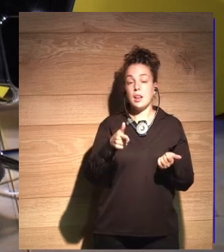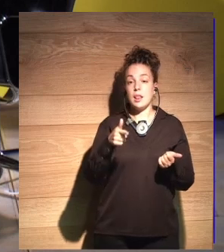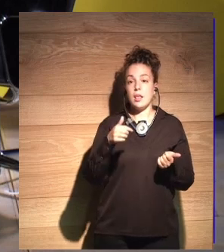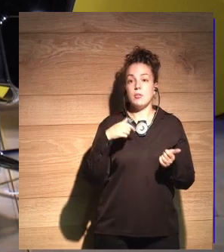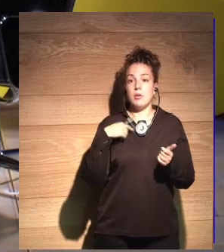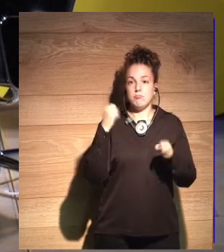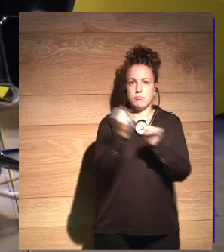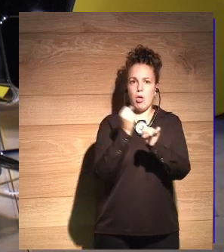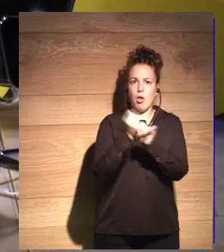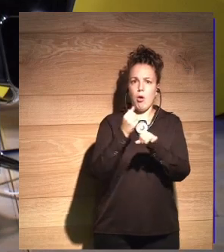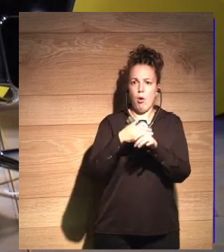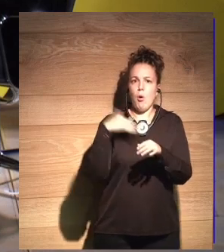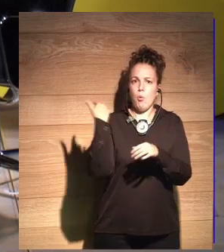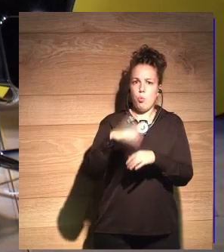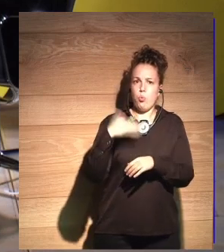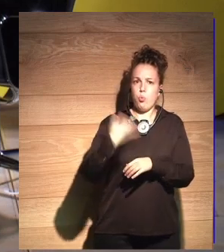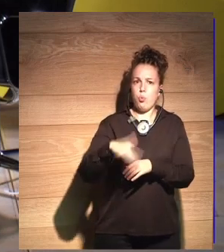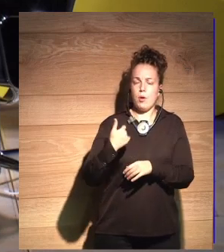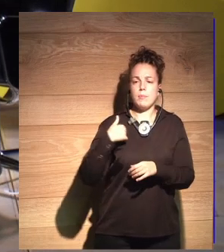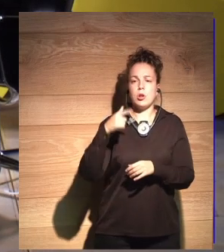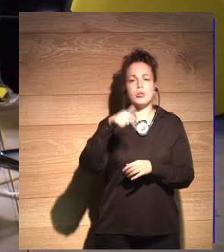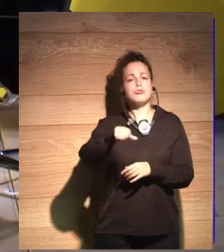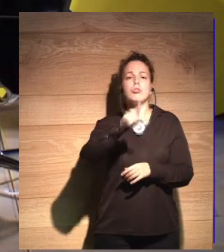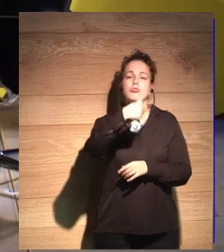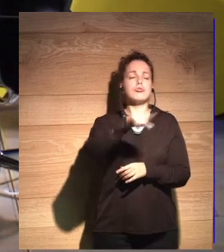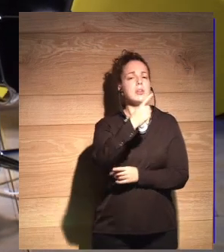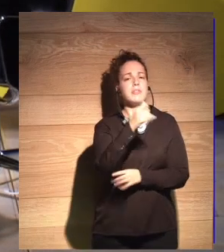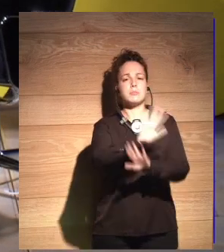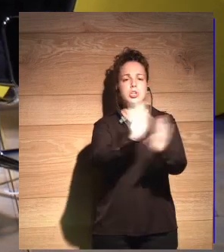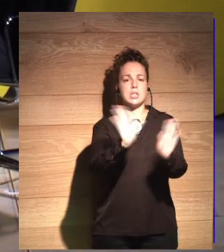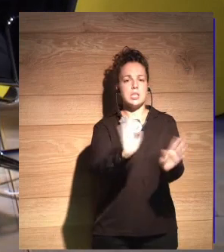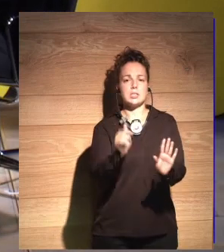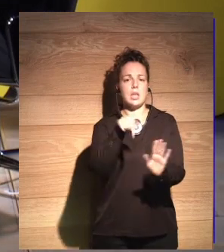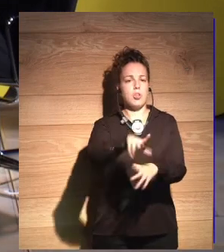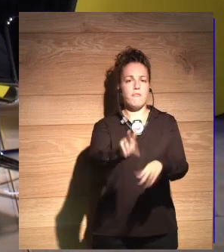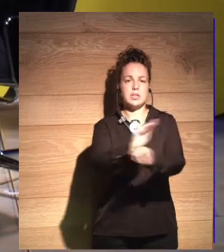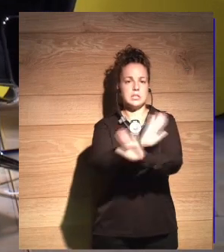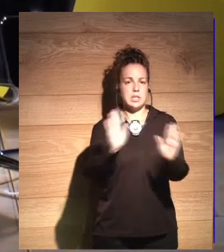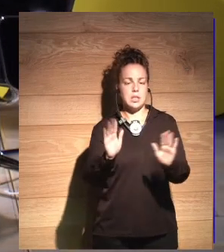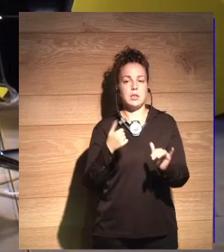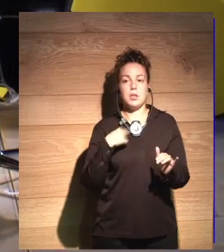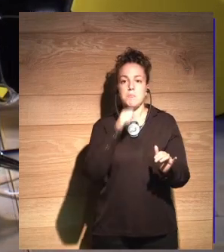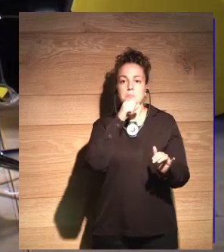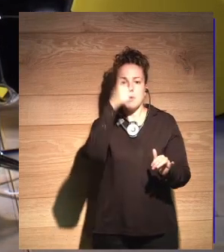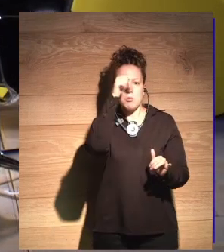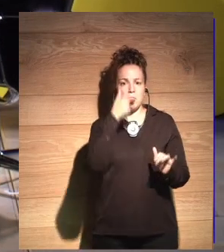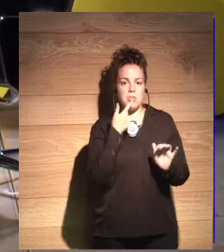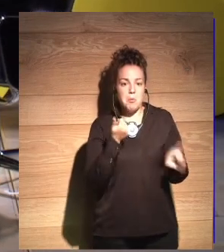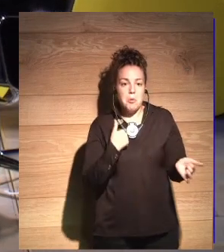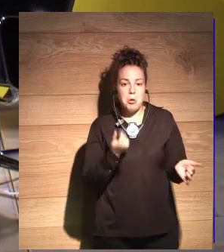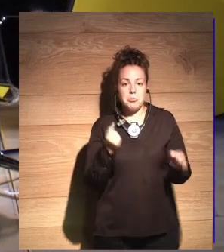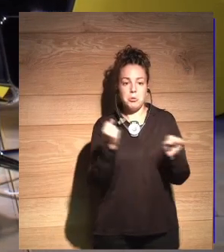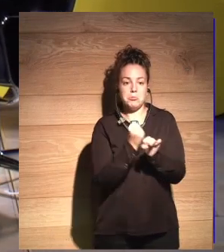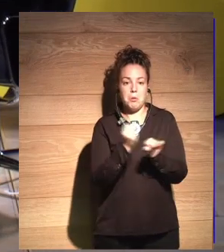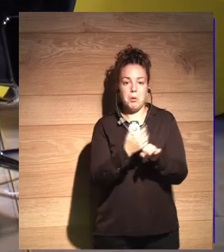good enough. That's just what we needed. He said, no, I'm working on something that in 30 years, da-da-da. And they said, yeah, it's just